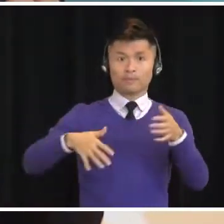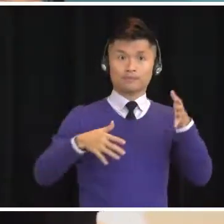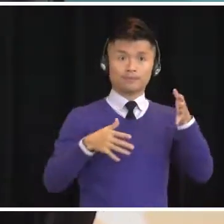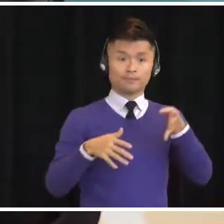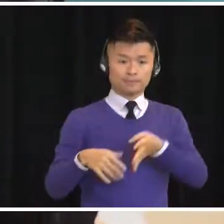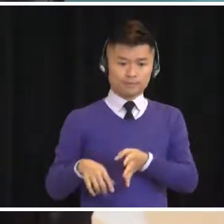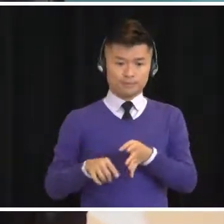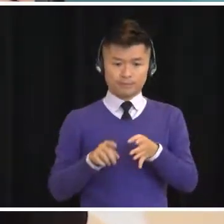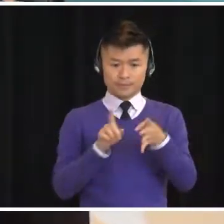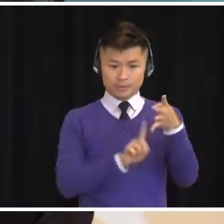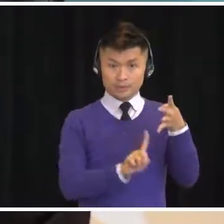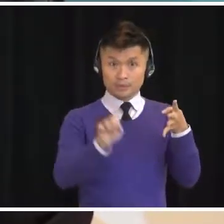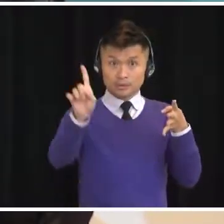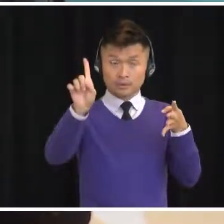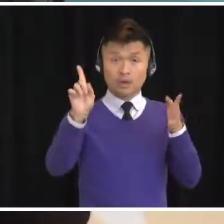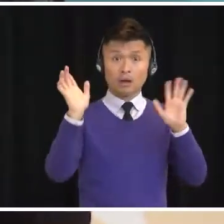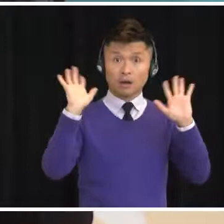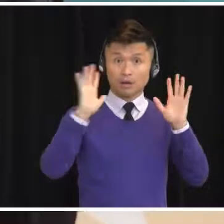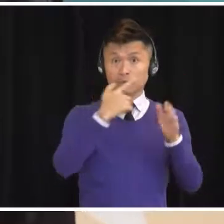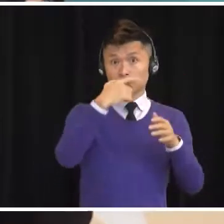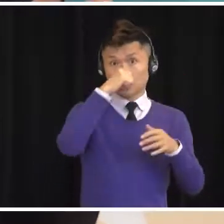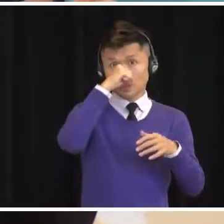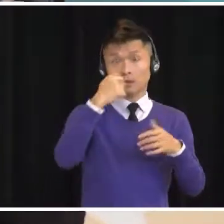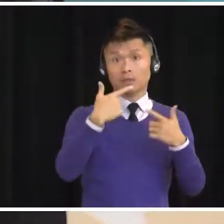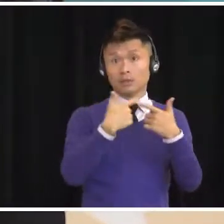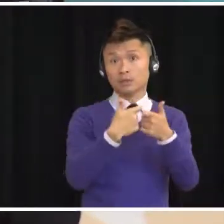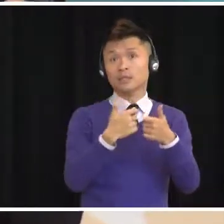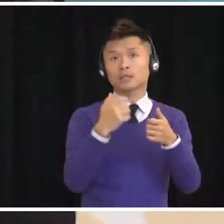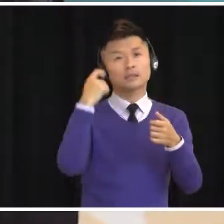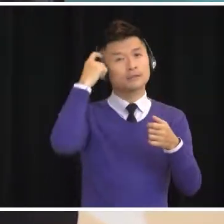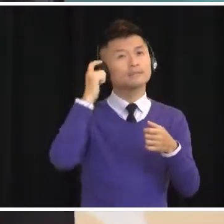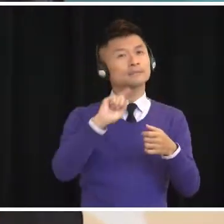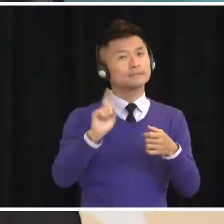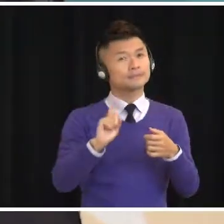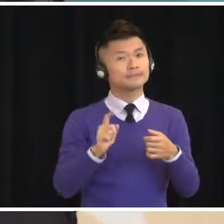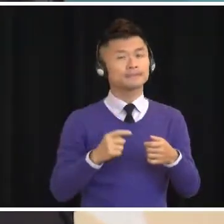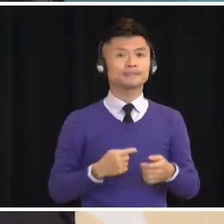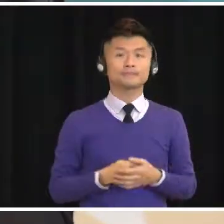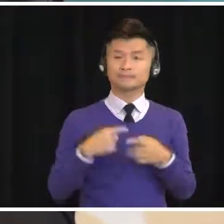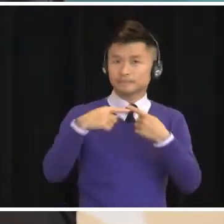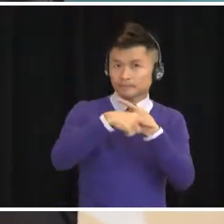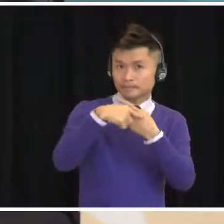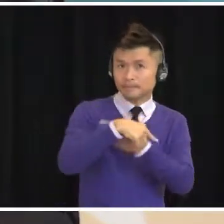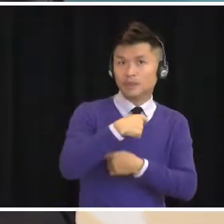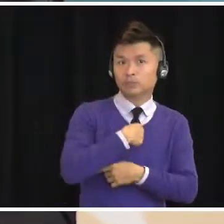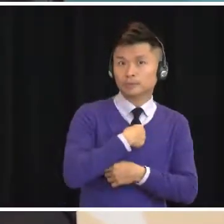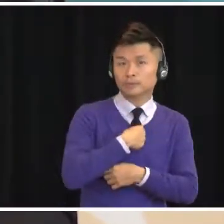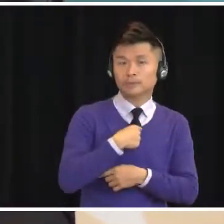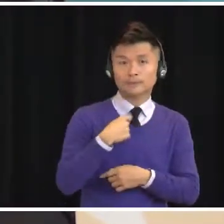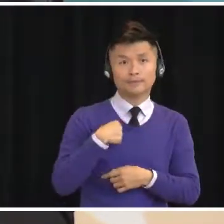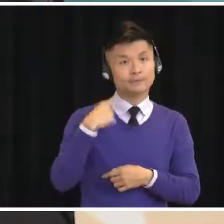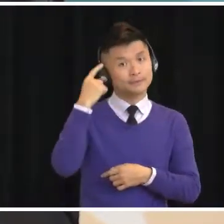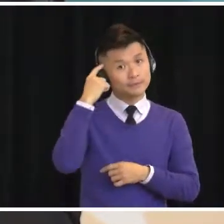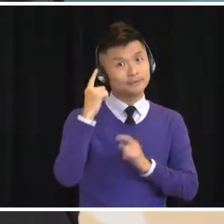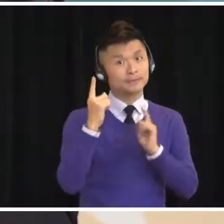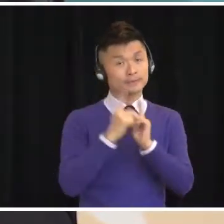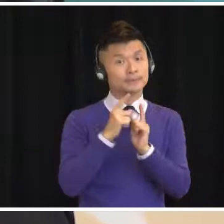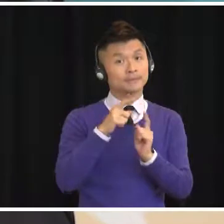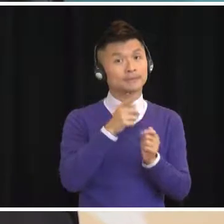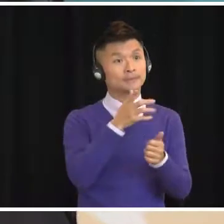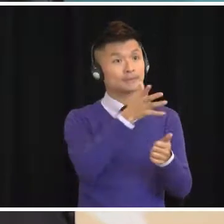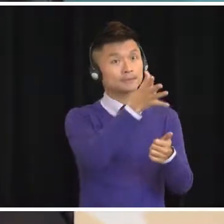I wonder if you can guide us in terms of the way that your thinking is going in terms